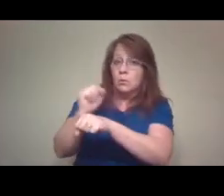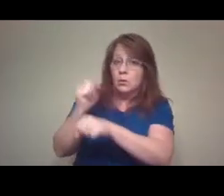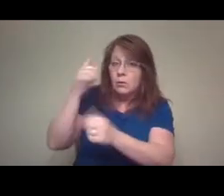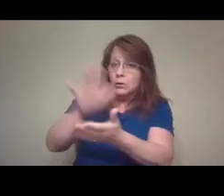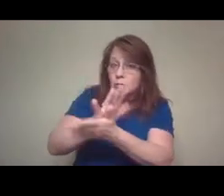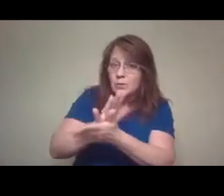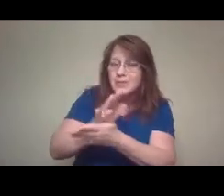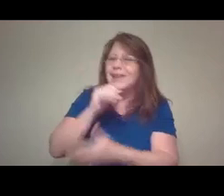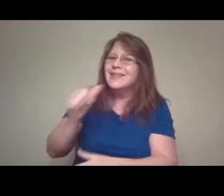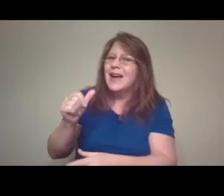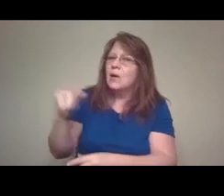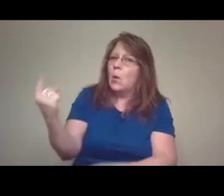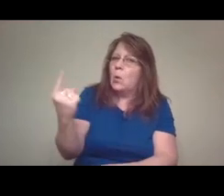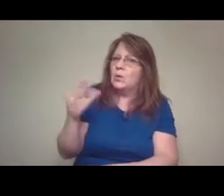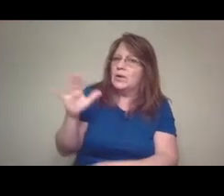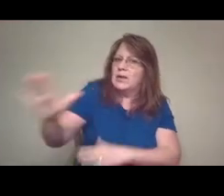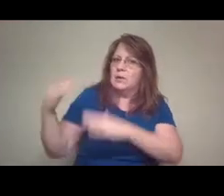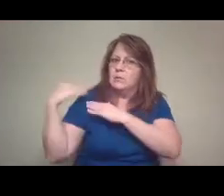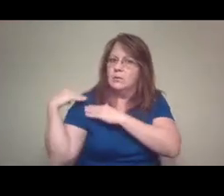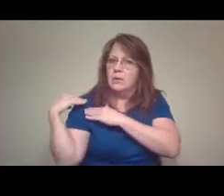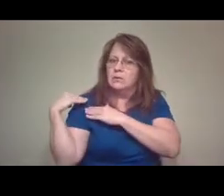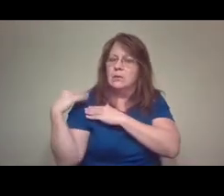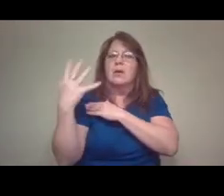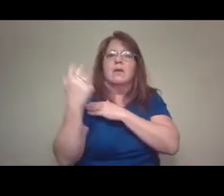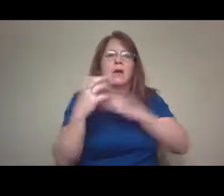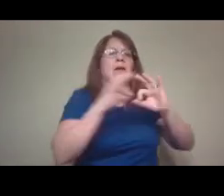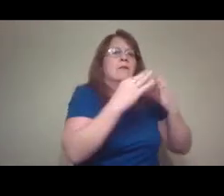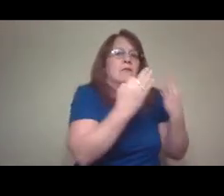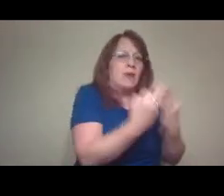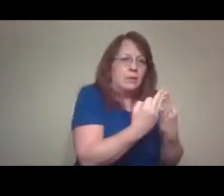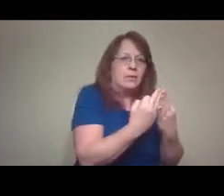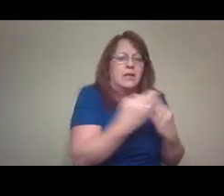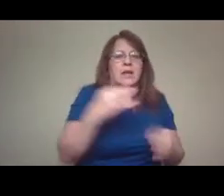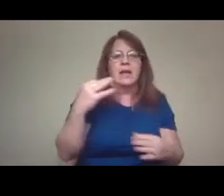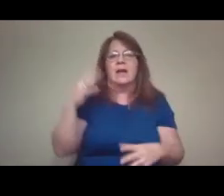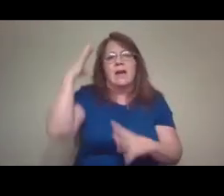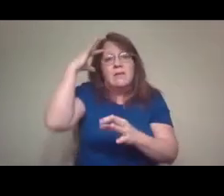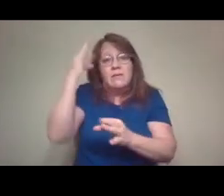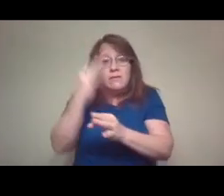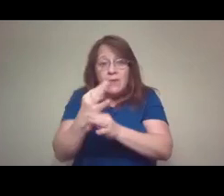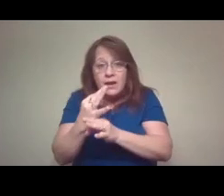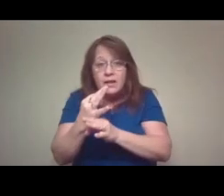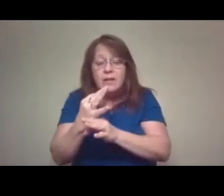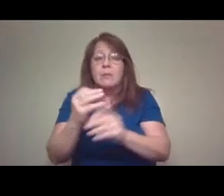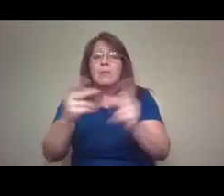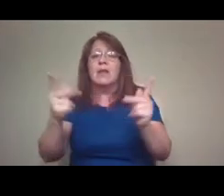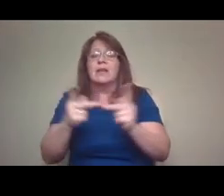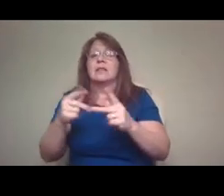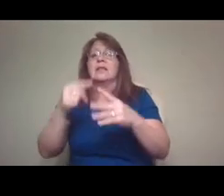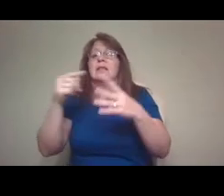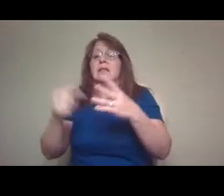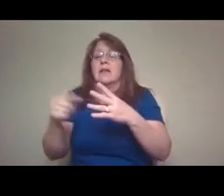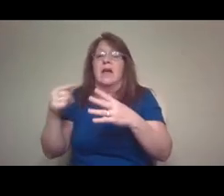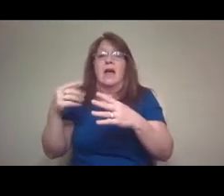to schools to prevent suicide. We want to engage families, faith communities, workplaces, youth-serving organizations, and